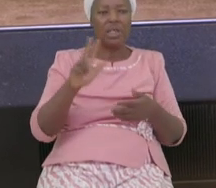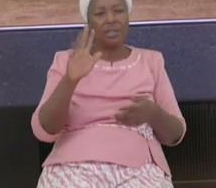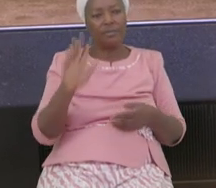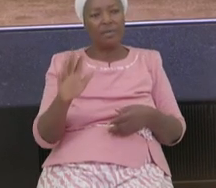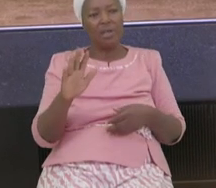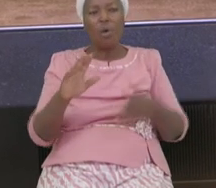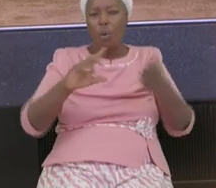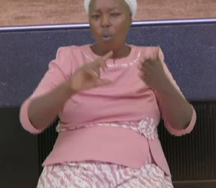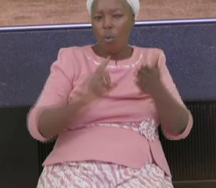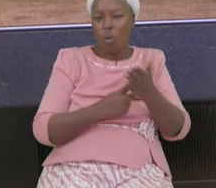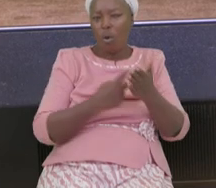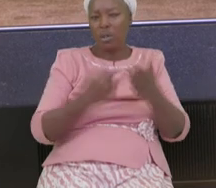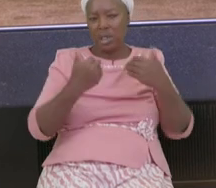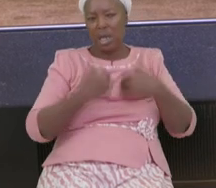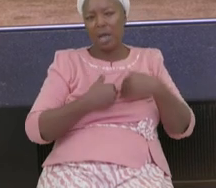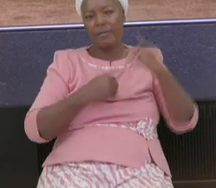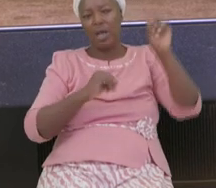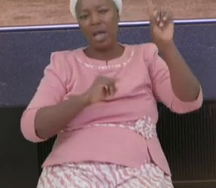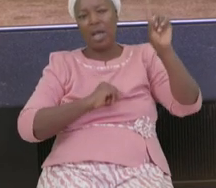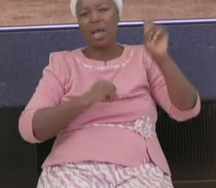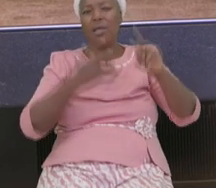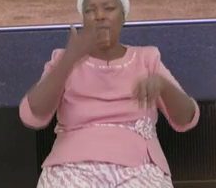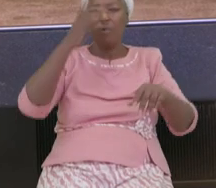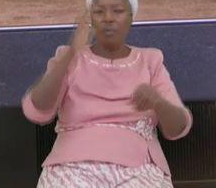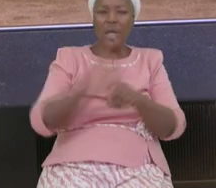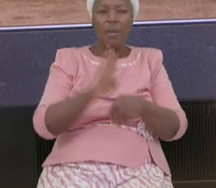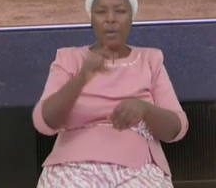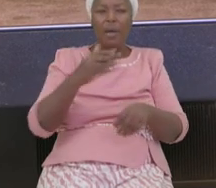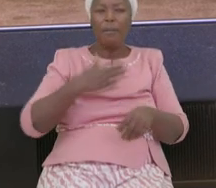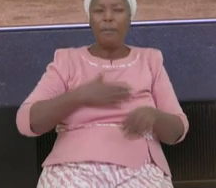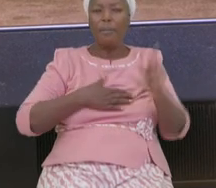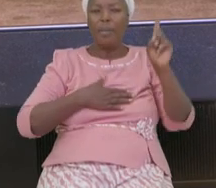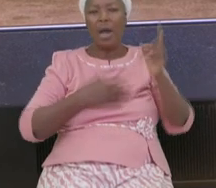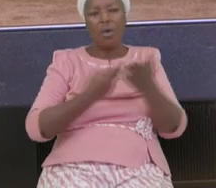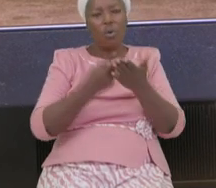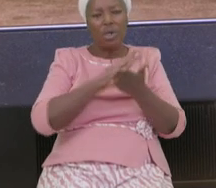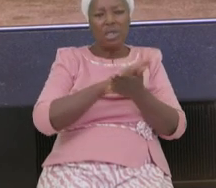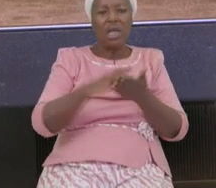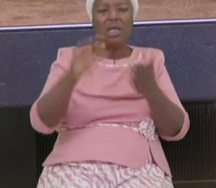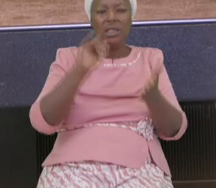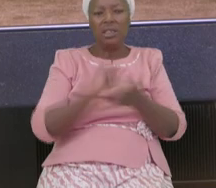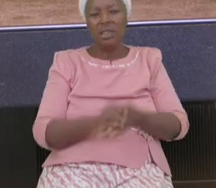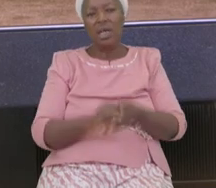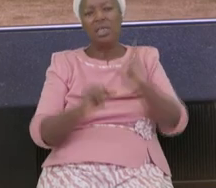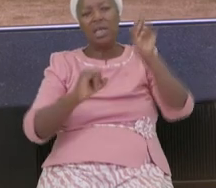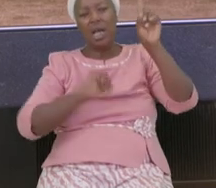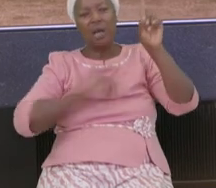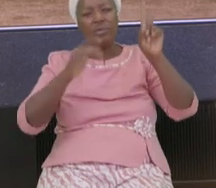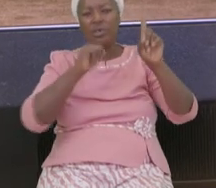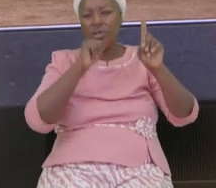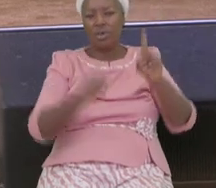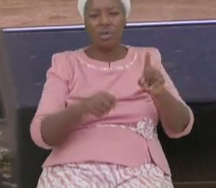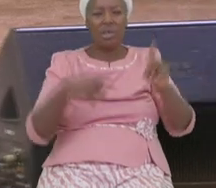once have I sworn by my holiness that I will not lie